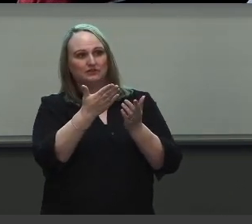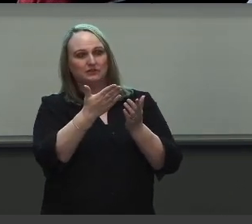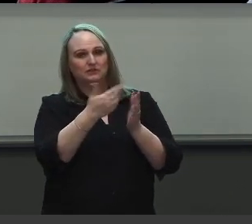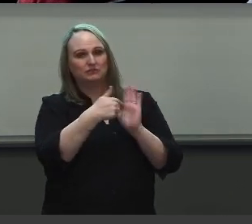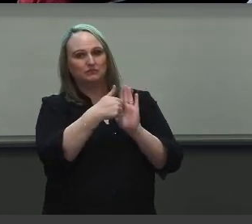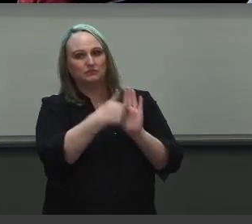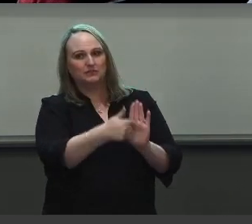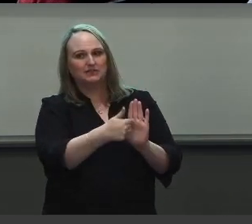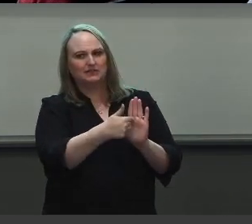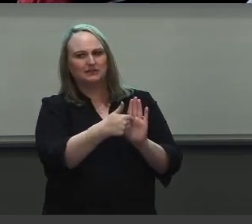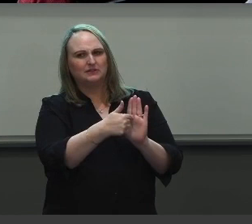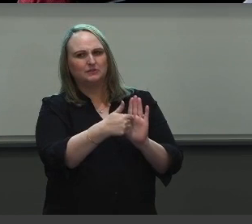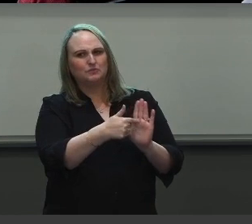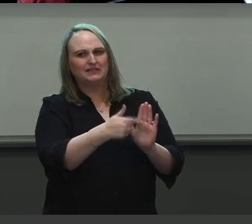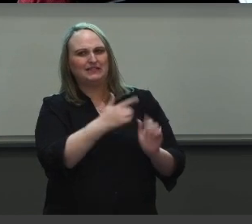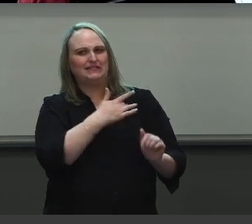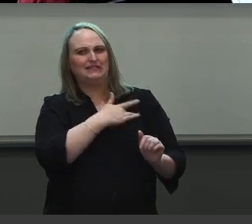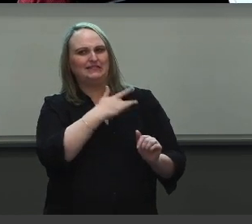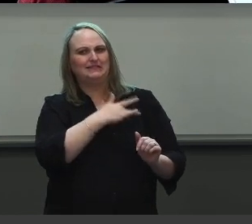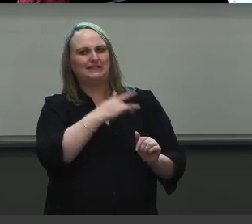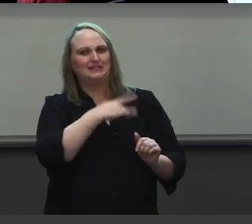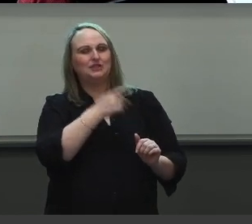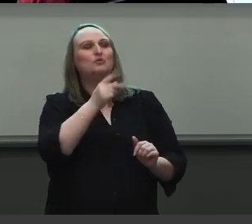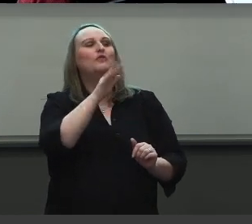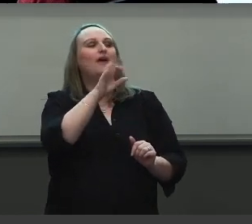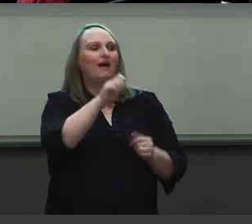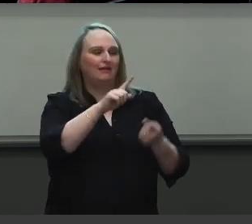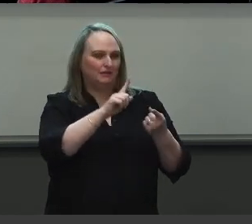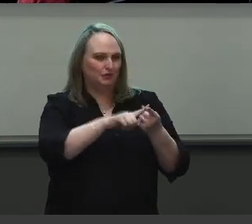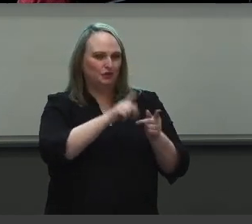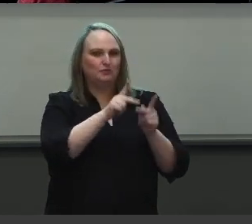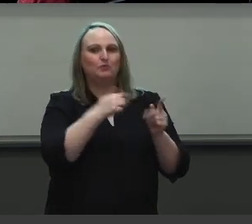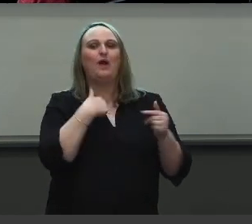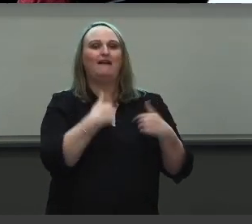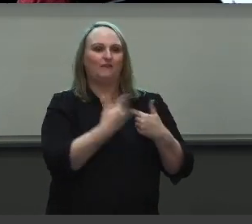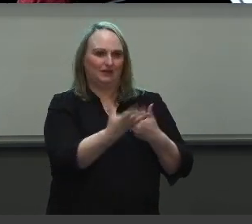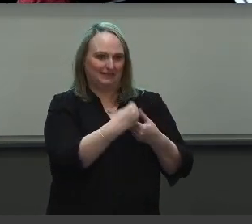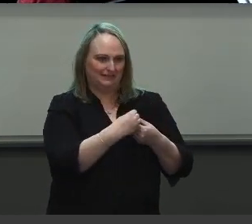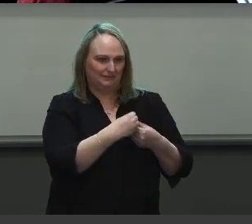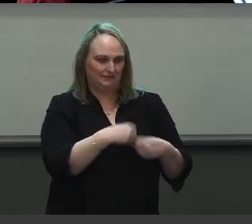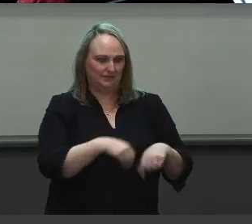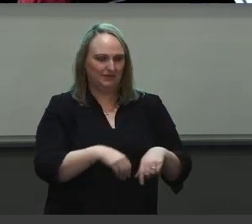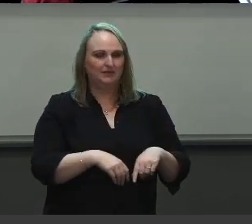I think this kind of relates to a question that I got over our lunch break, even talking